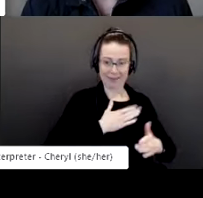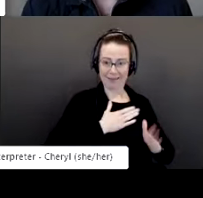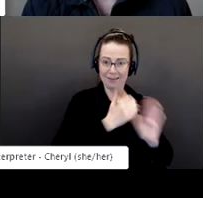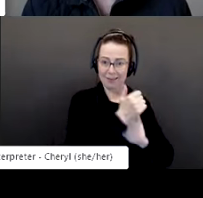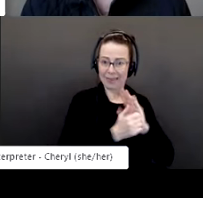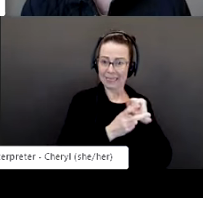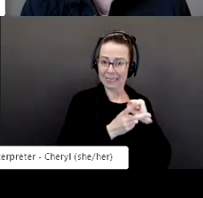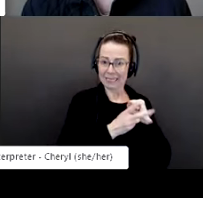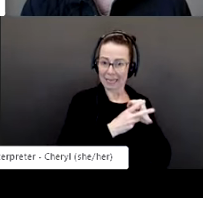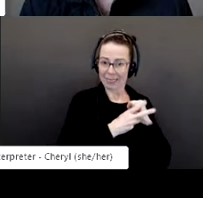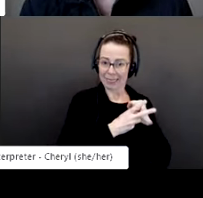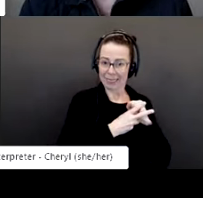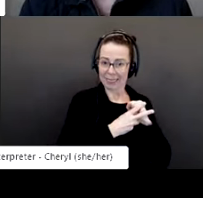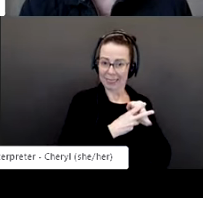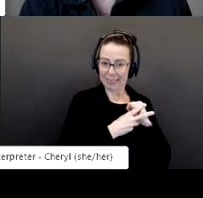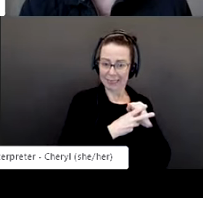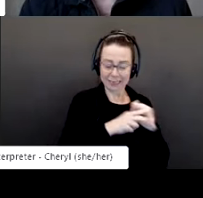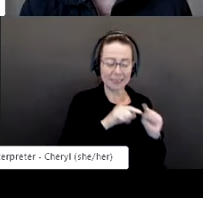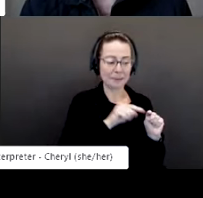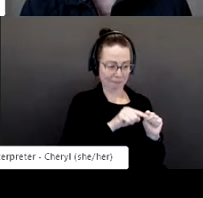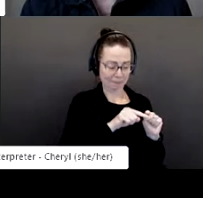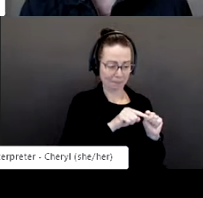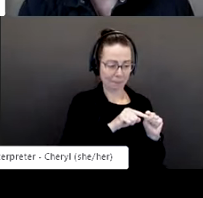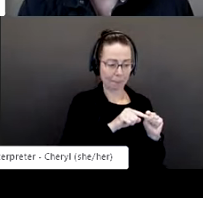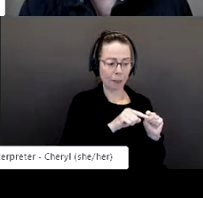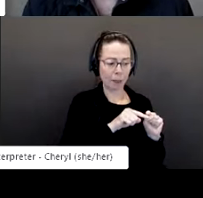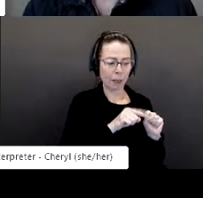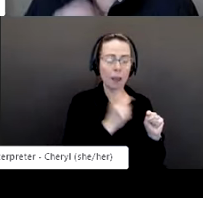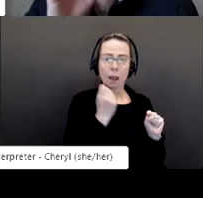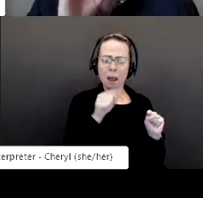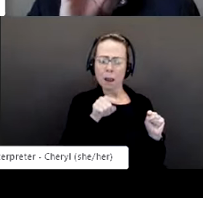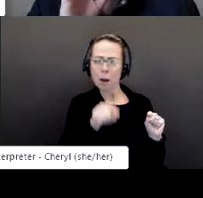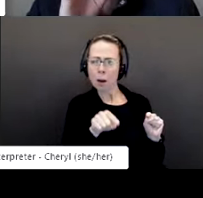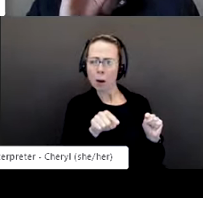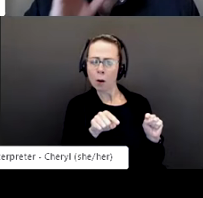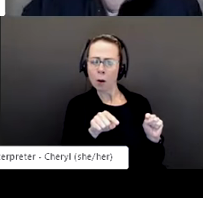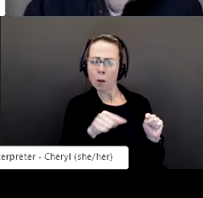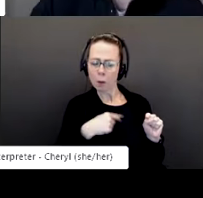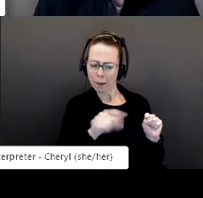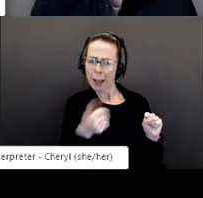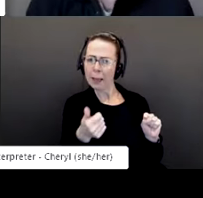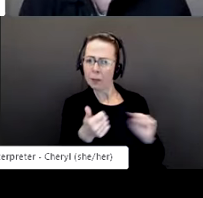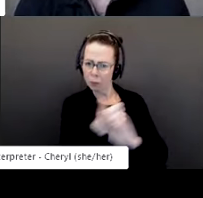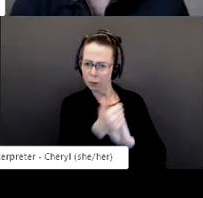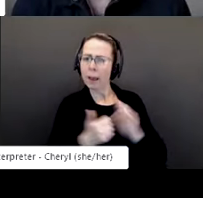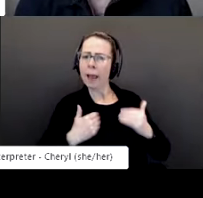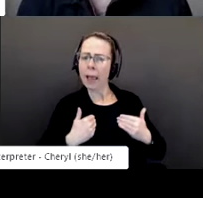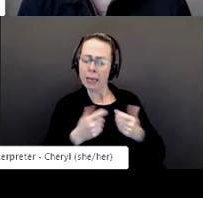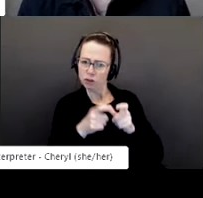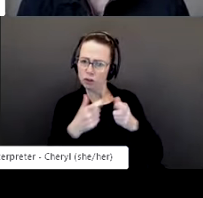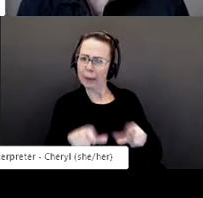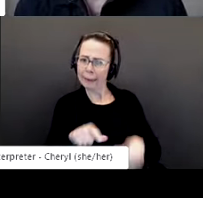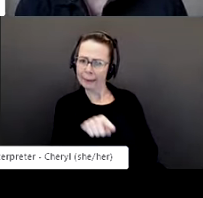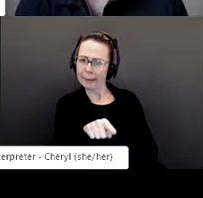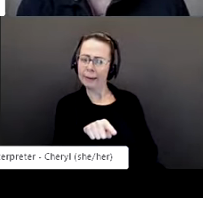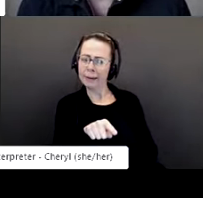you have has this special feature where when you do an e-transfer, hint, we'll talk about that later, you want to do an e-transfer